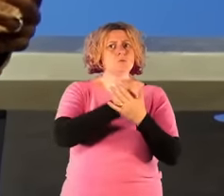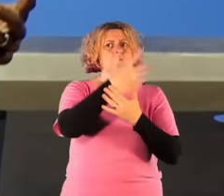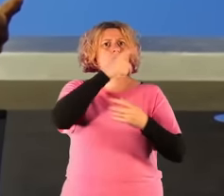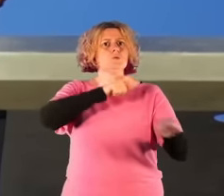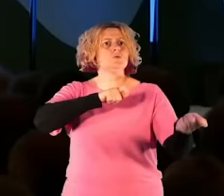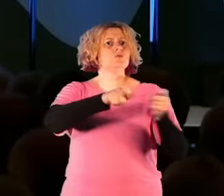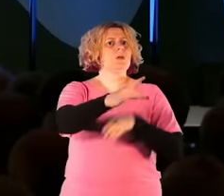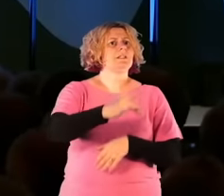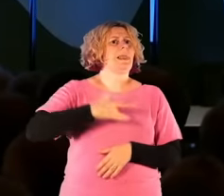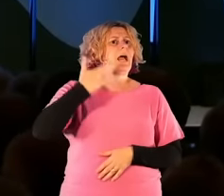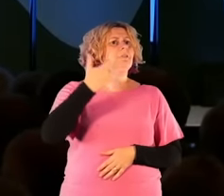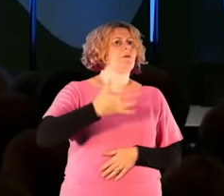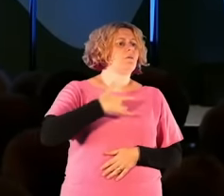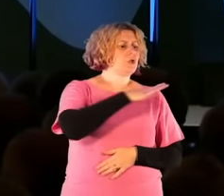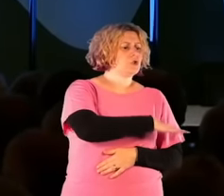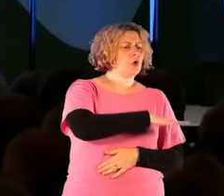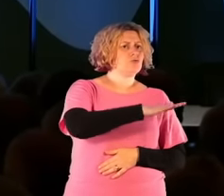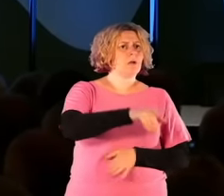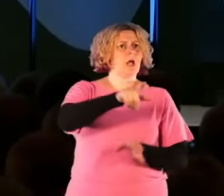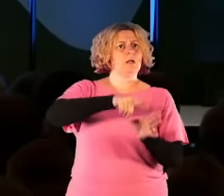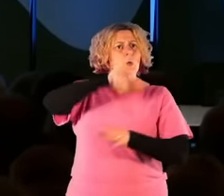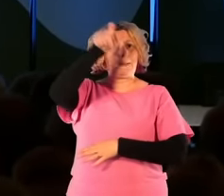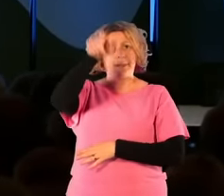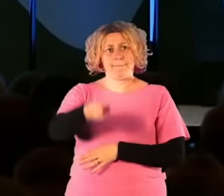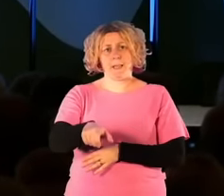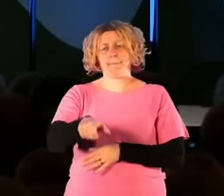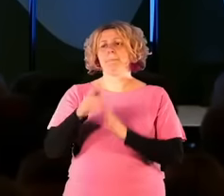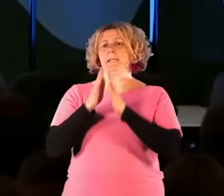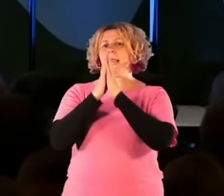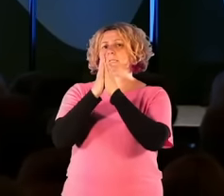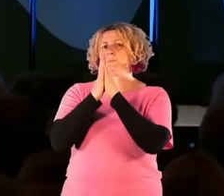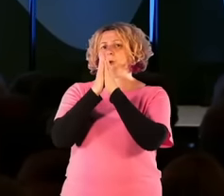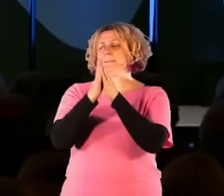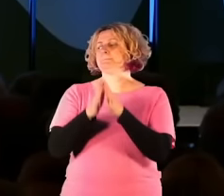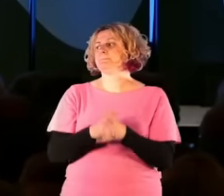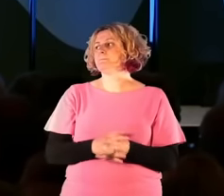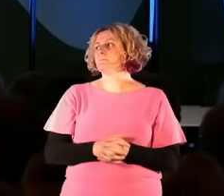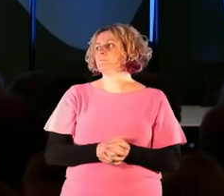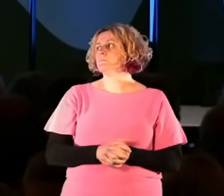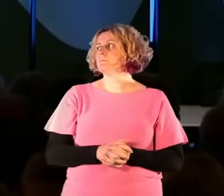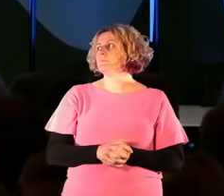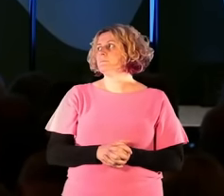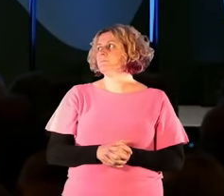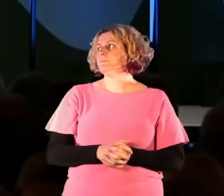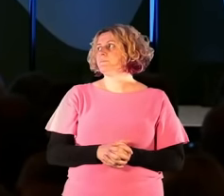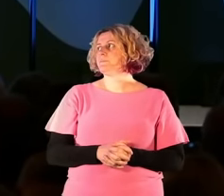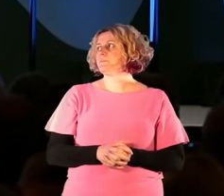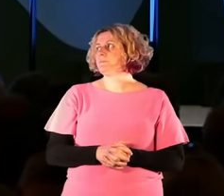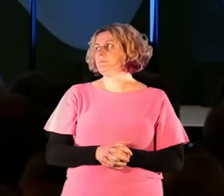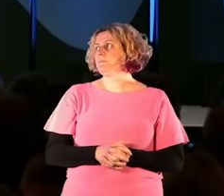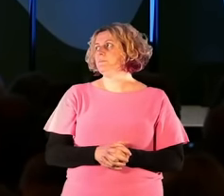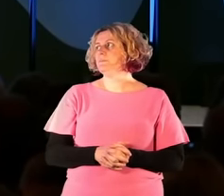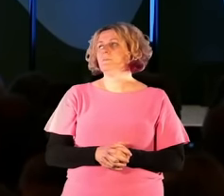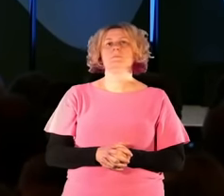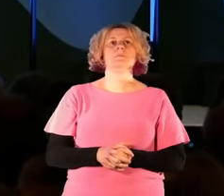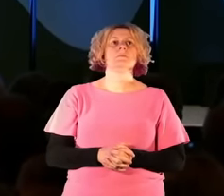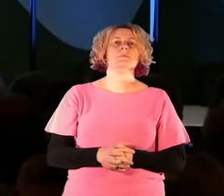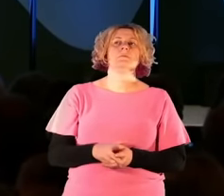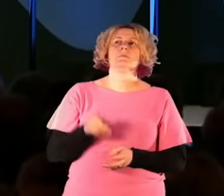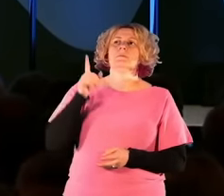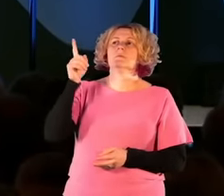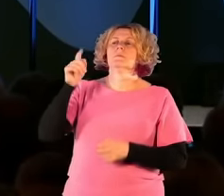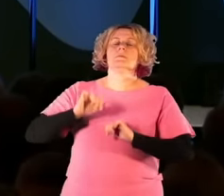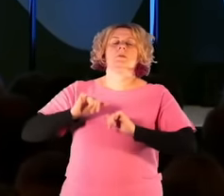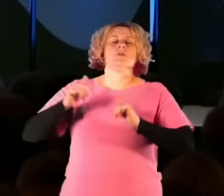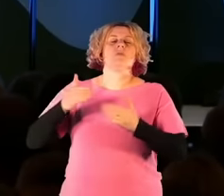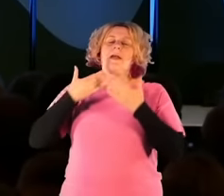Anne's going to lead us in prayer. Let's pray. Father God, We give you great thanks for all that's been going on across